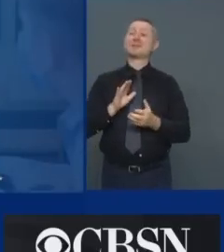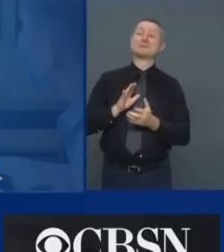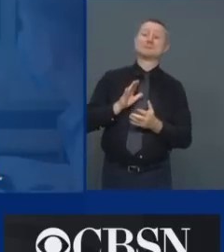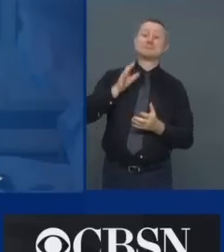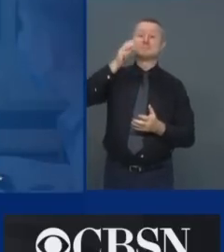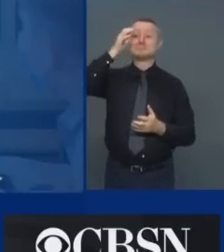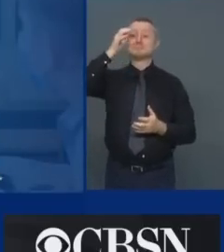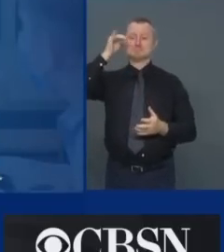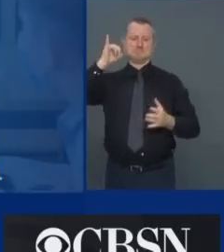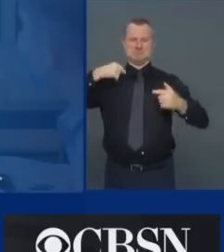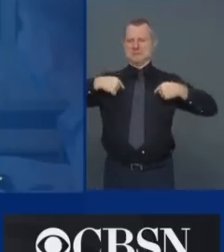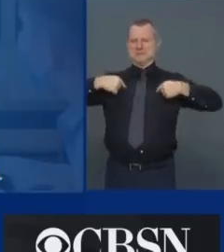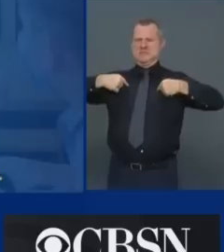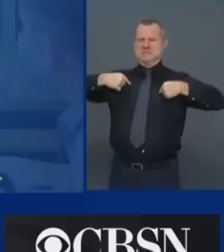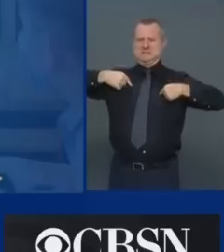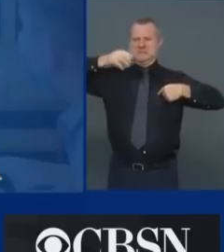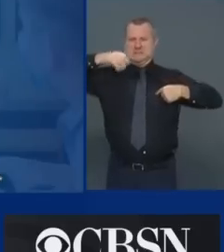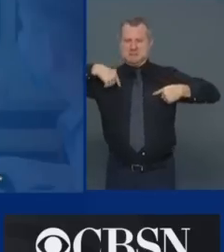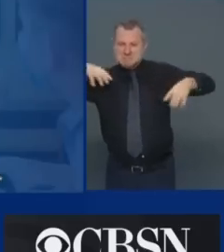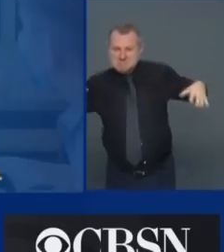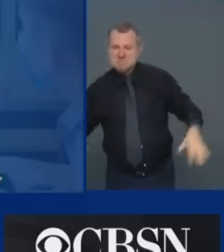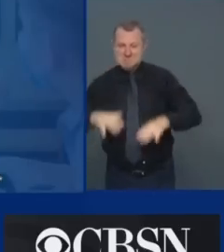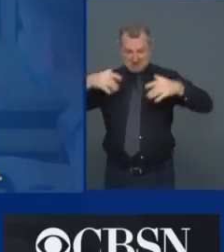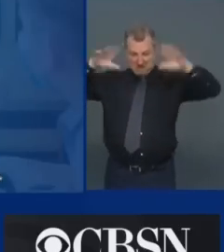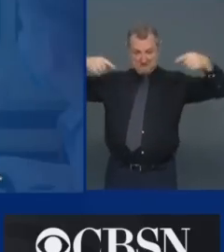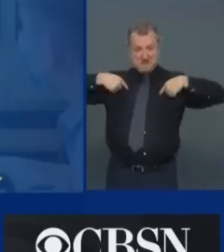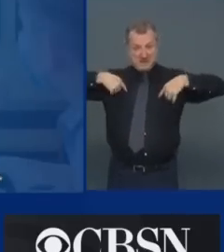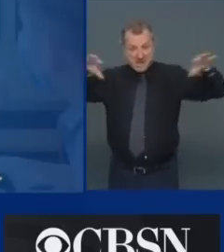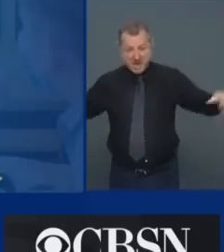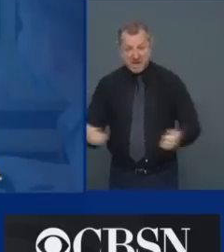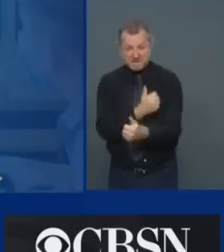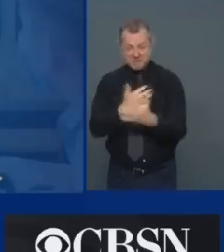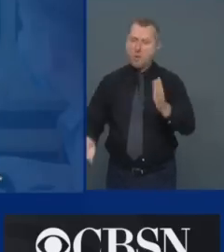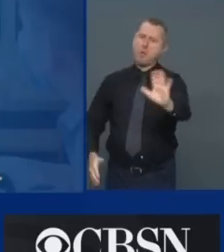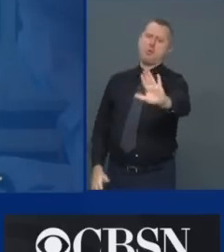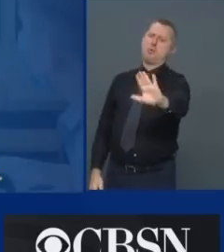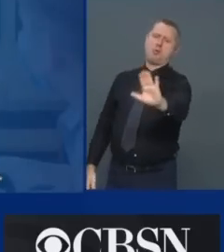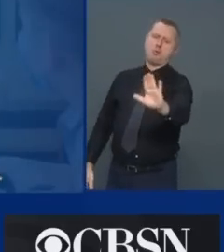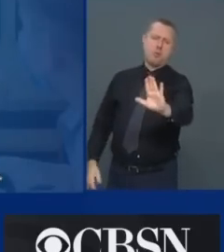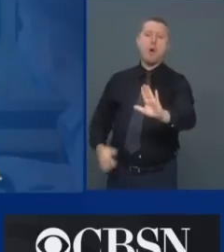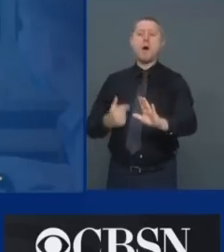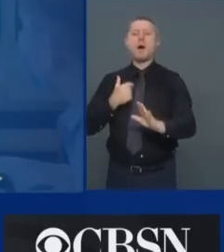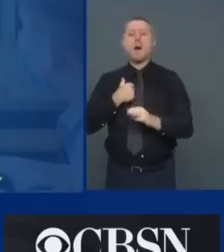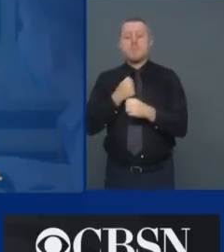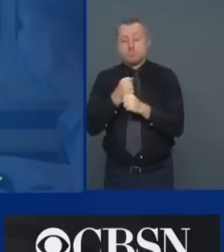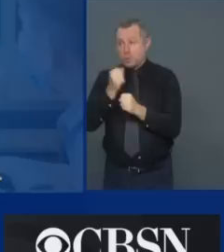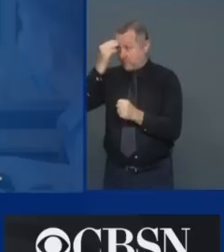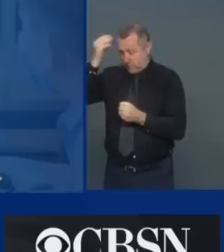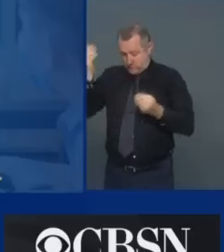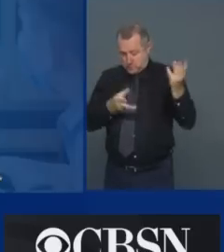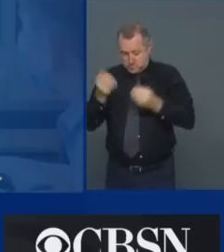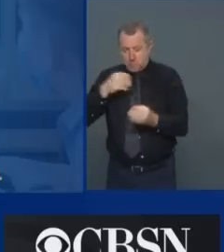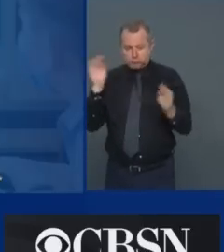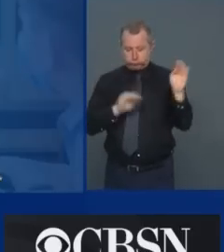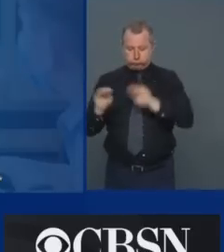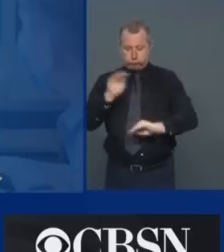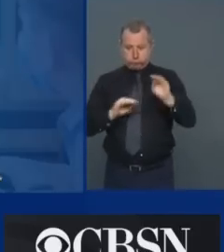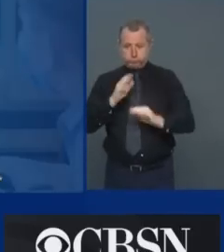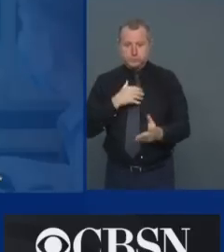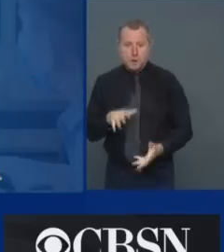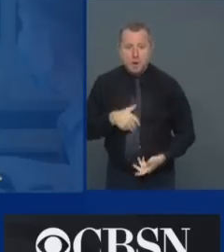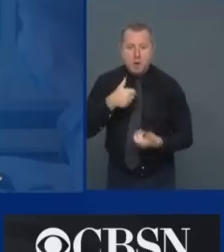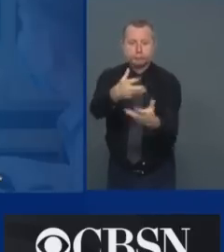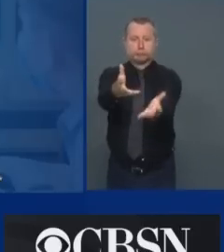I produce information for the people of the state. The people of the state then act responsibly